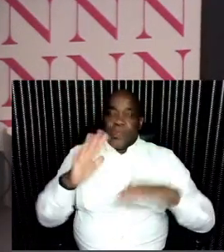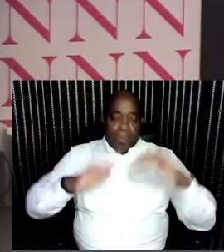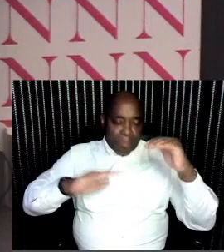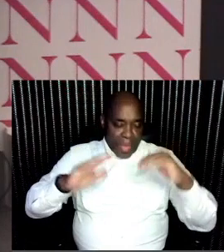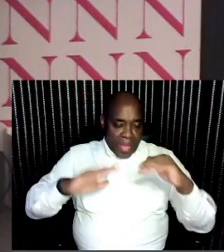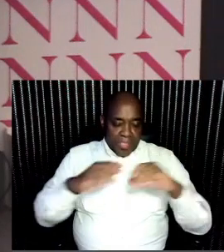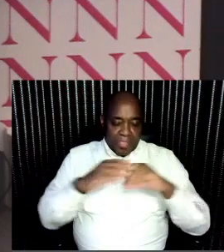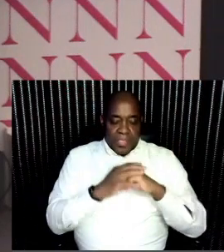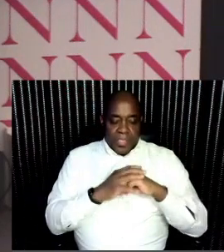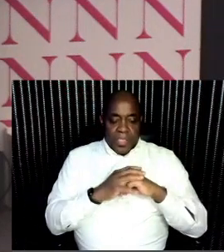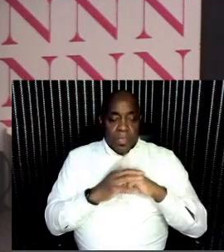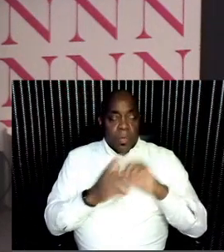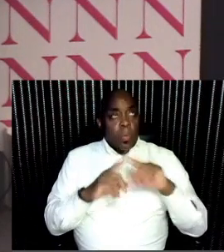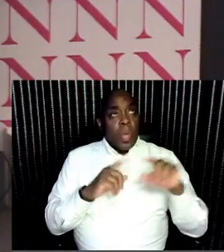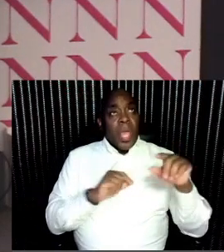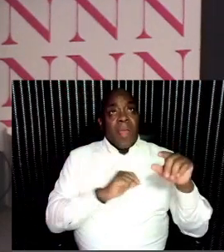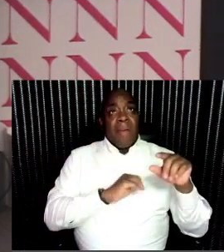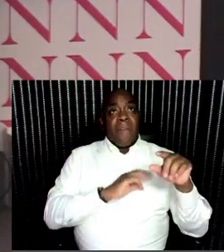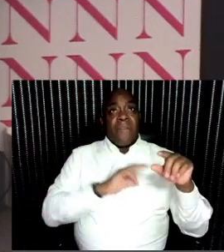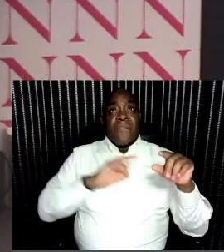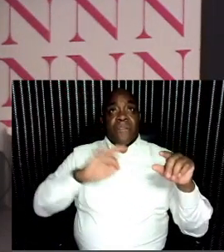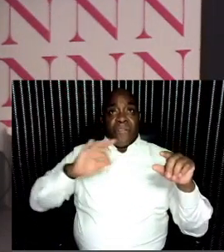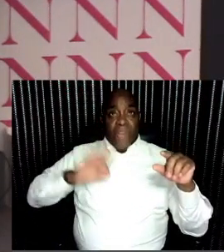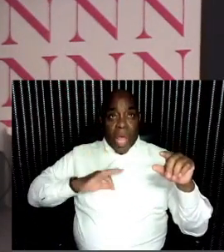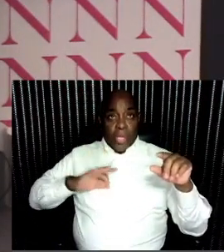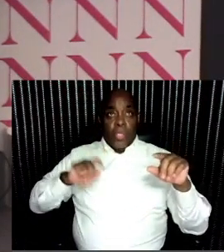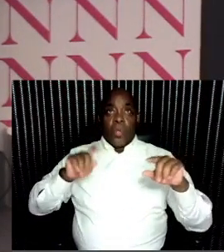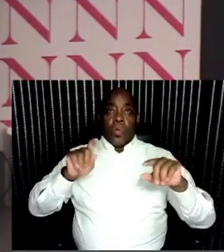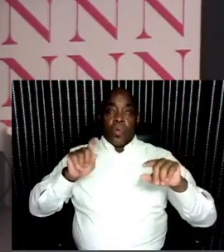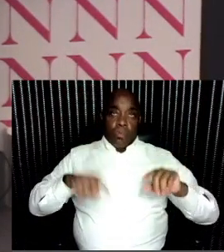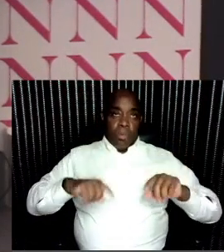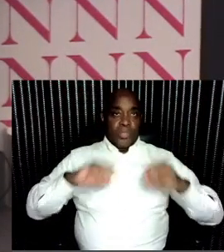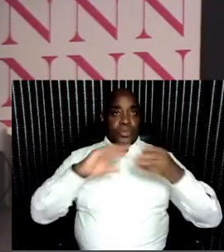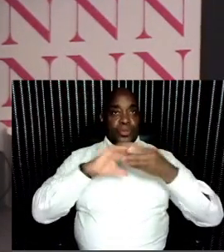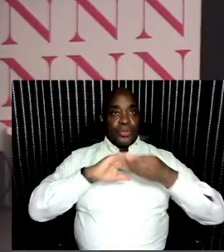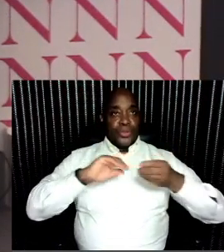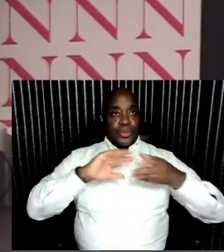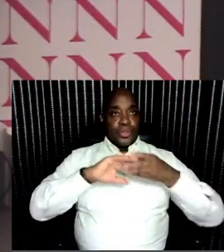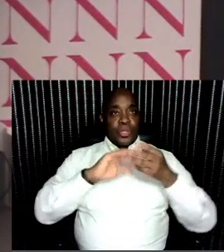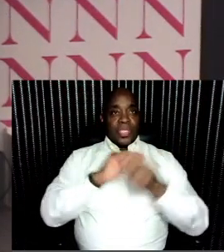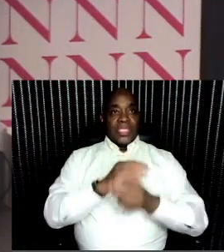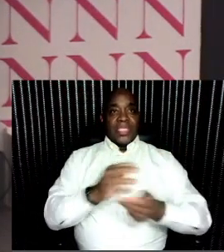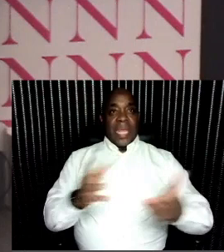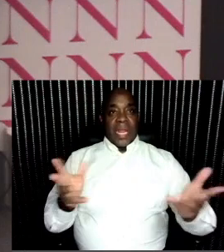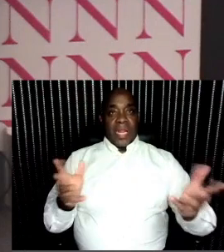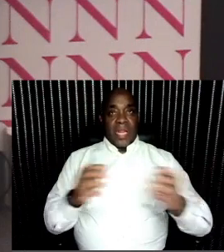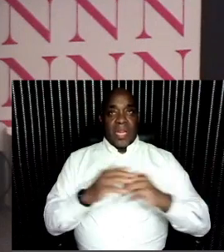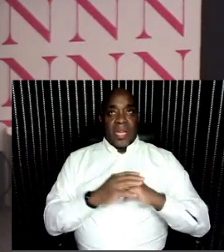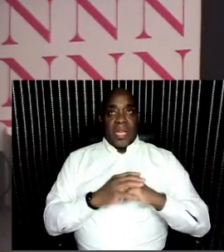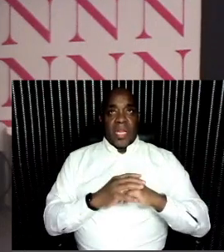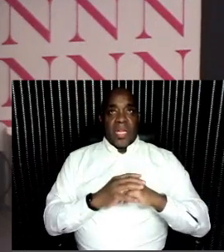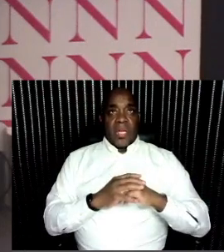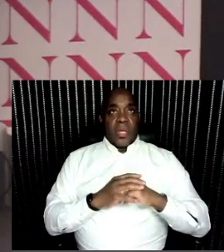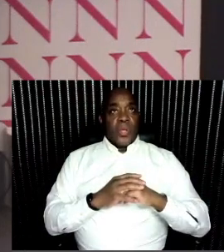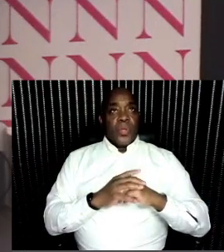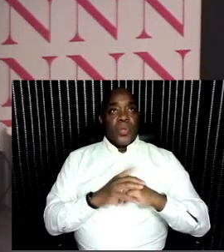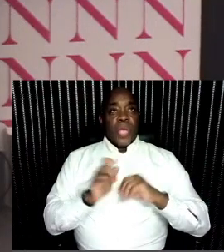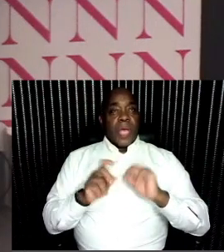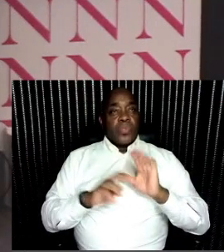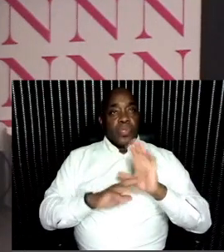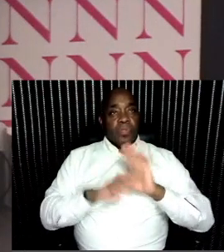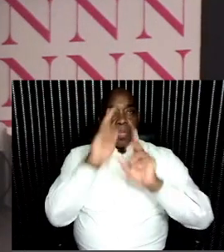when you're a faculty member, you have to tell a story and you have to develop a schema